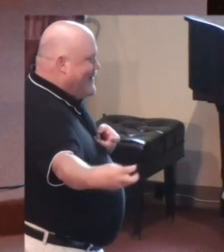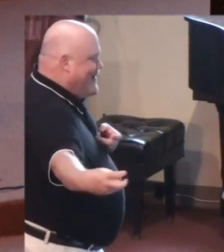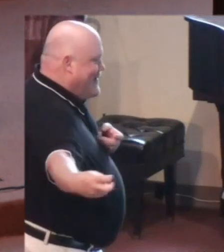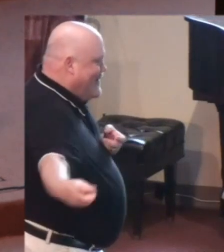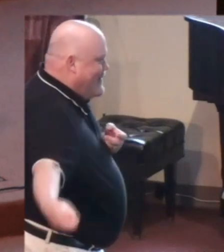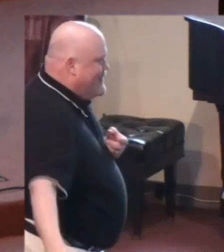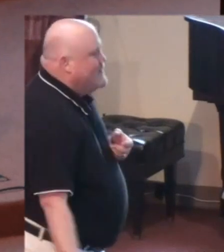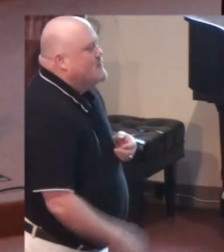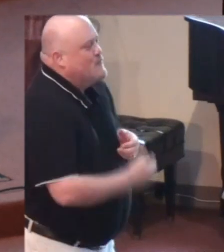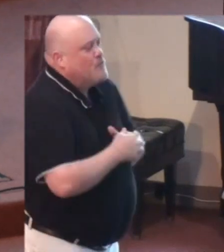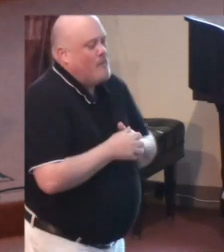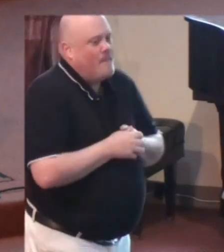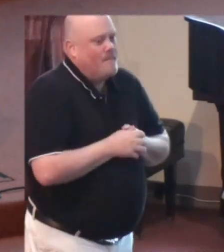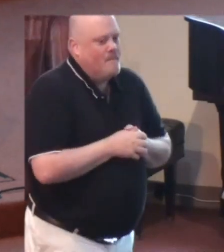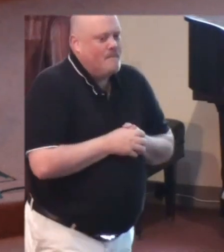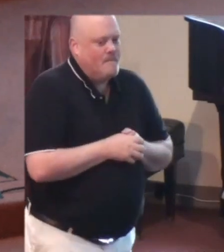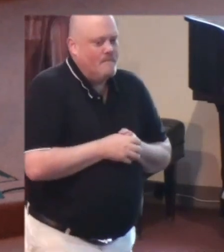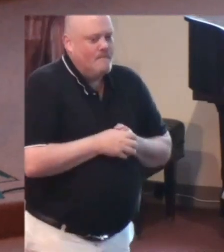dragged.